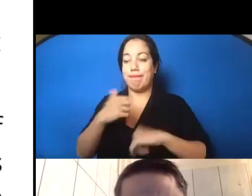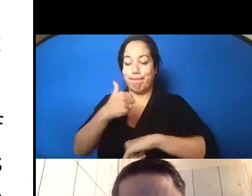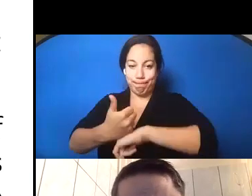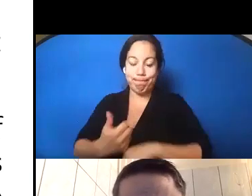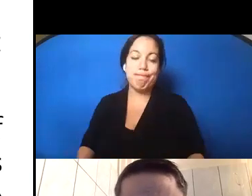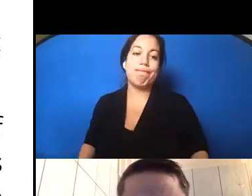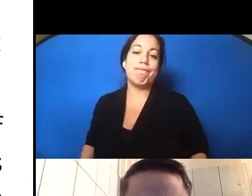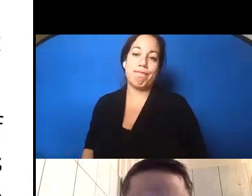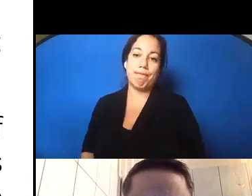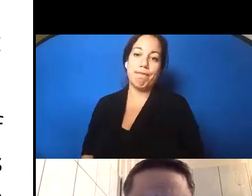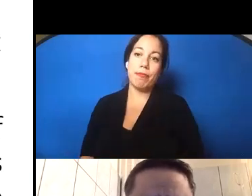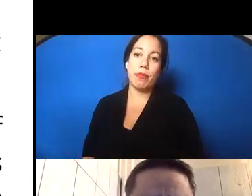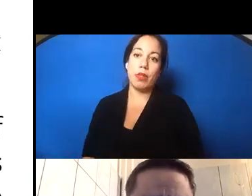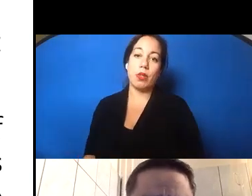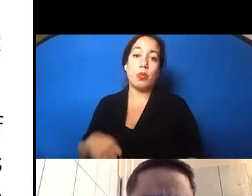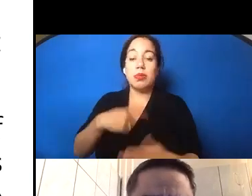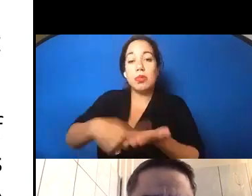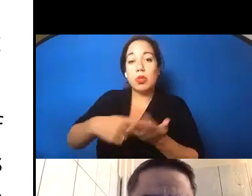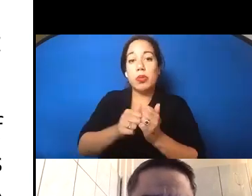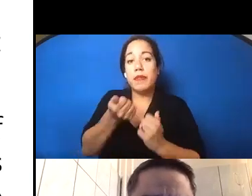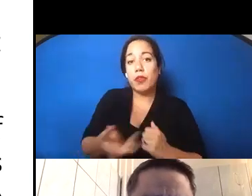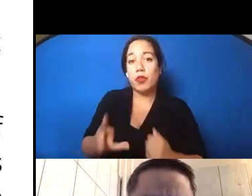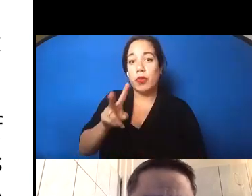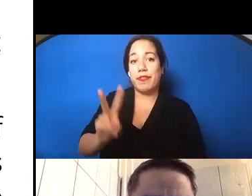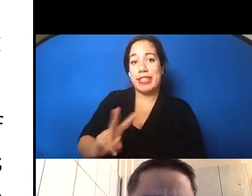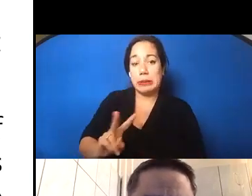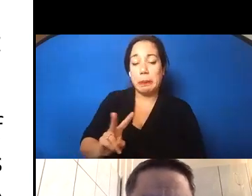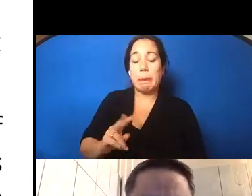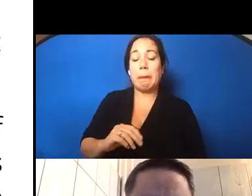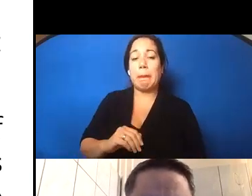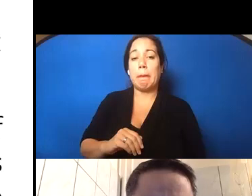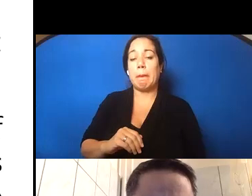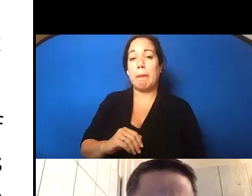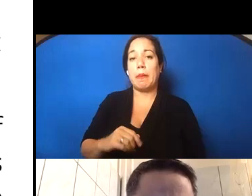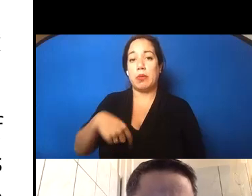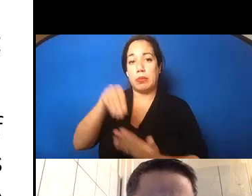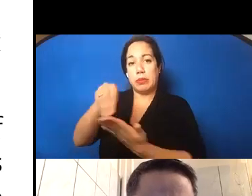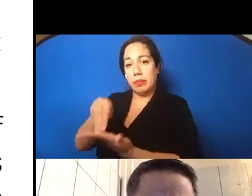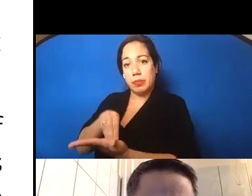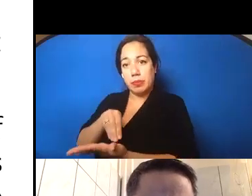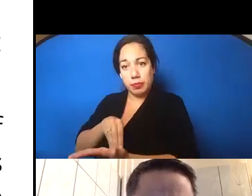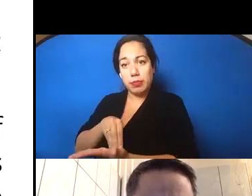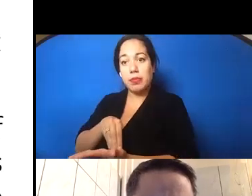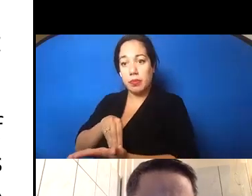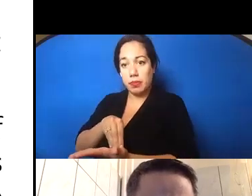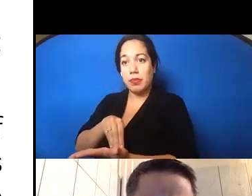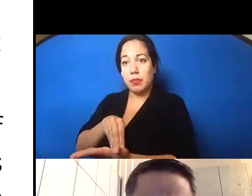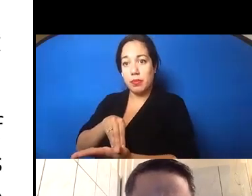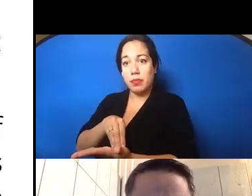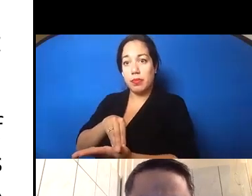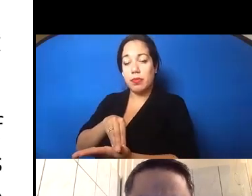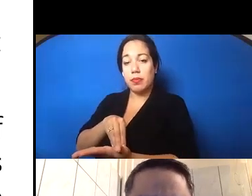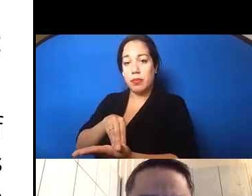We talked to some of the victims, and we documented those